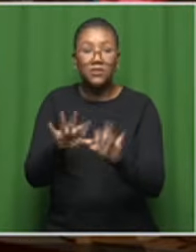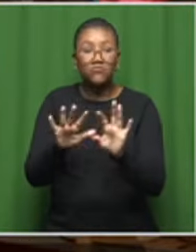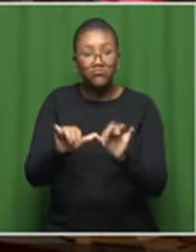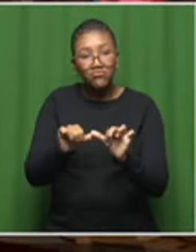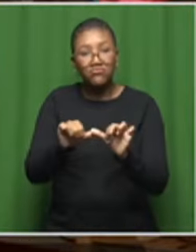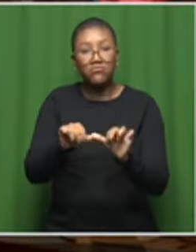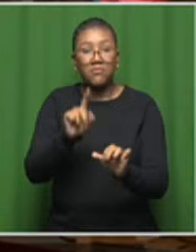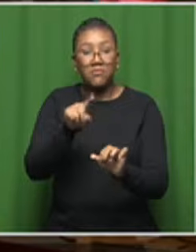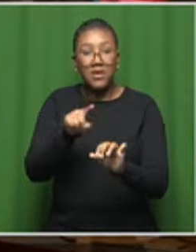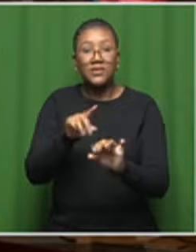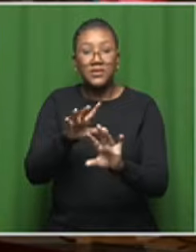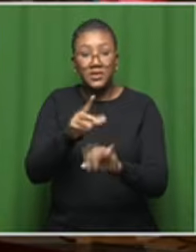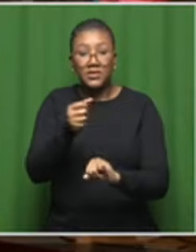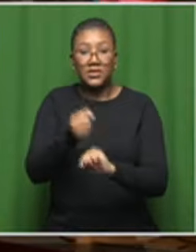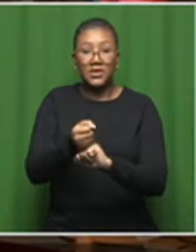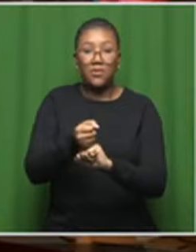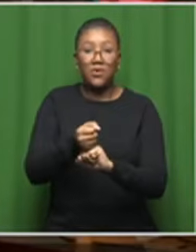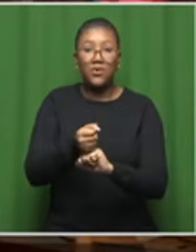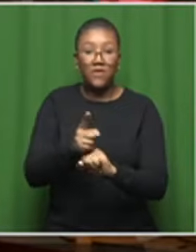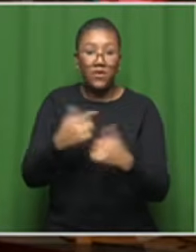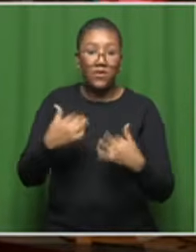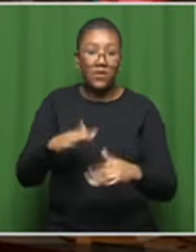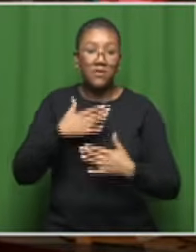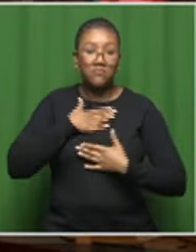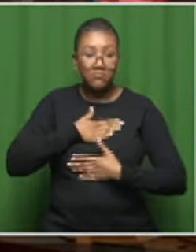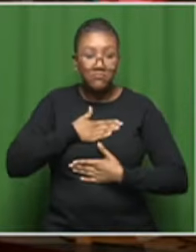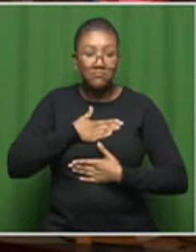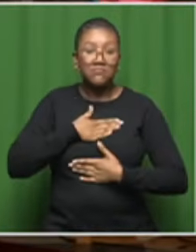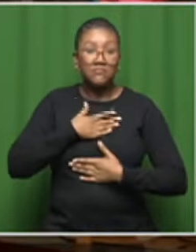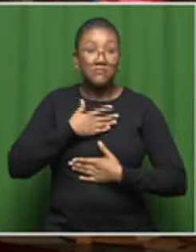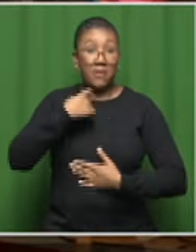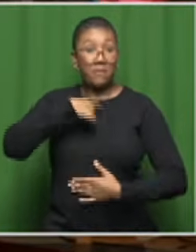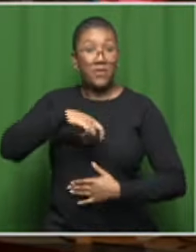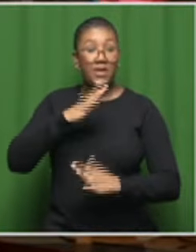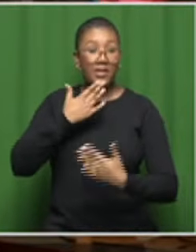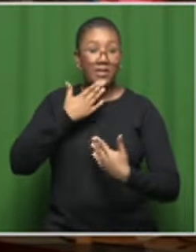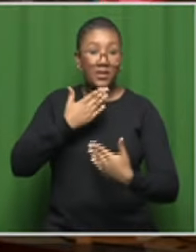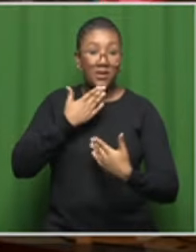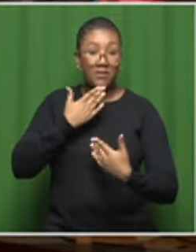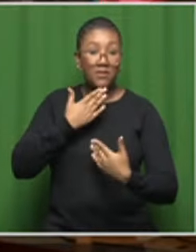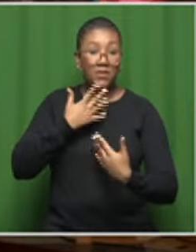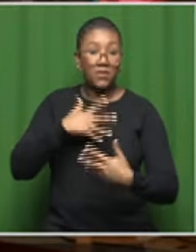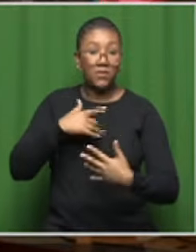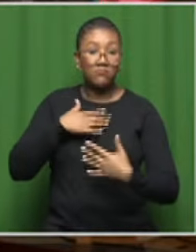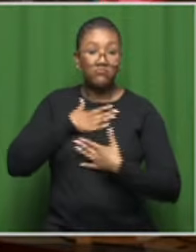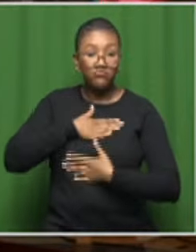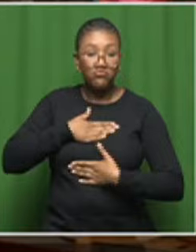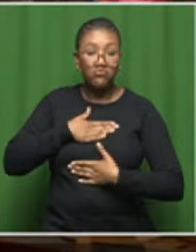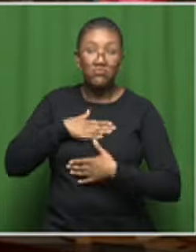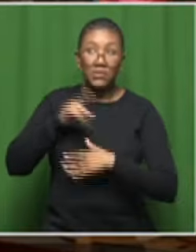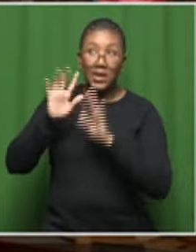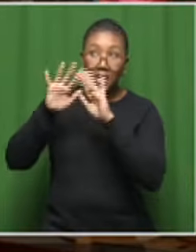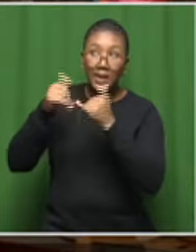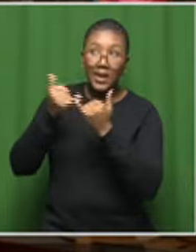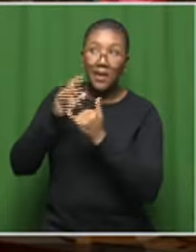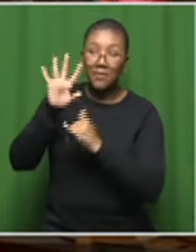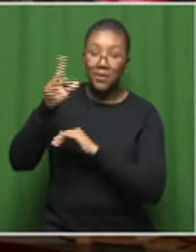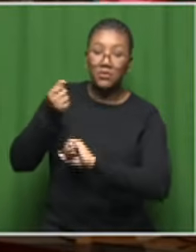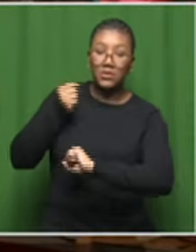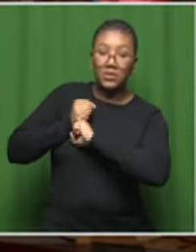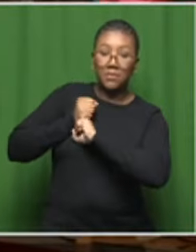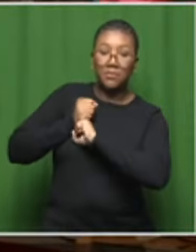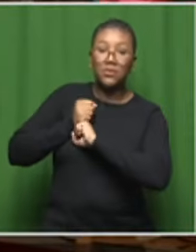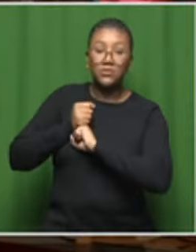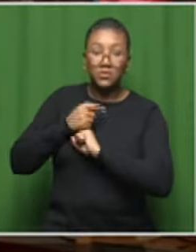do so because personally I'm very thankful. I think there are a lot of organizations currently that are pushing